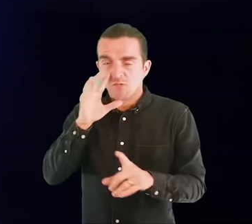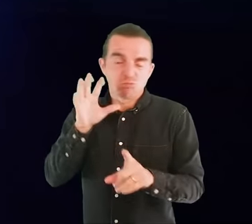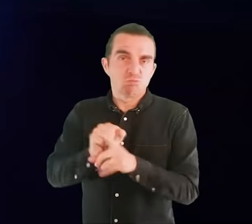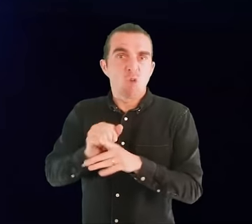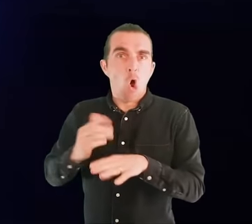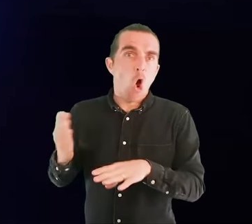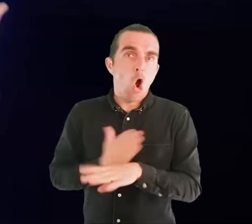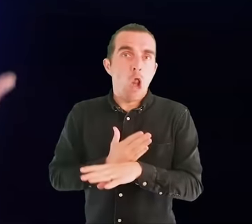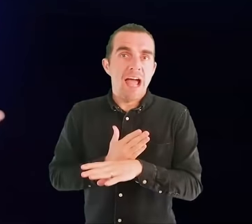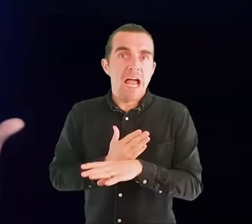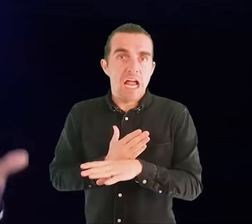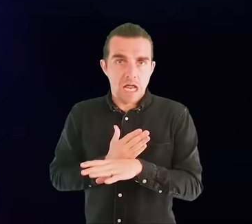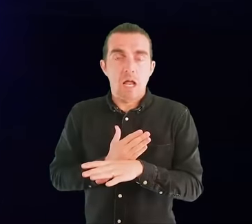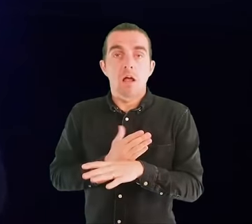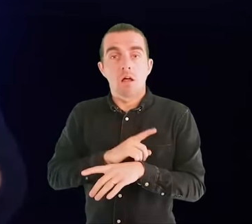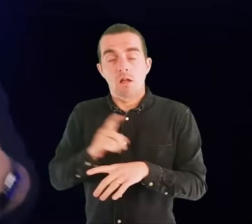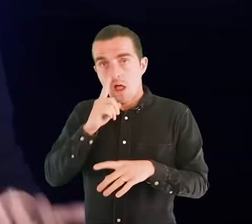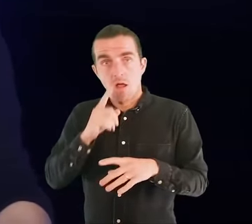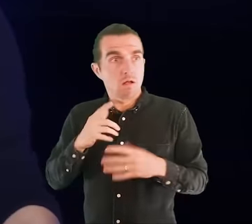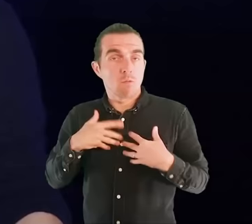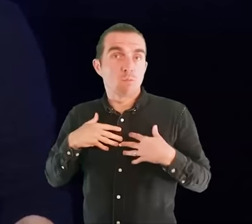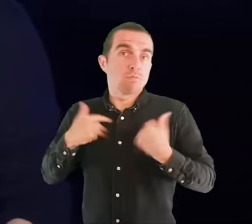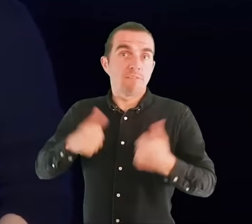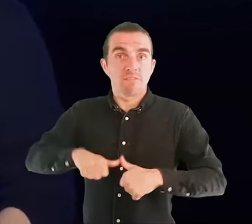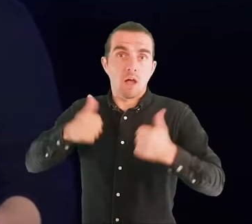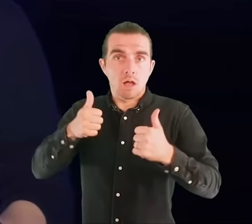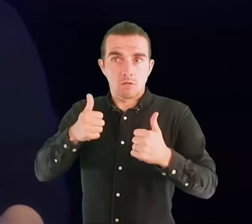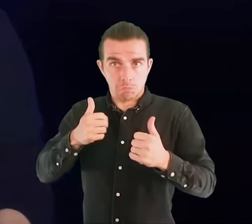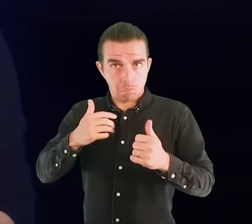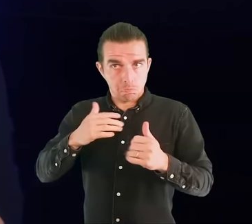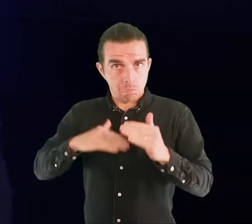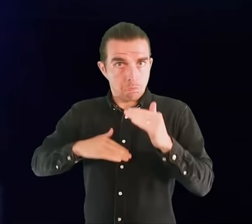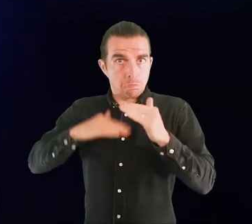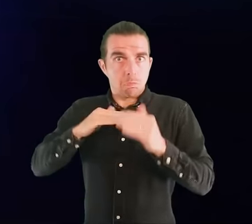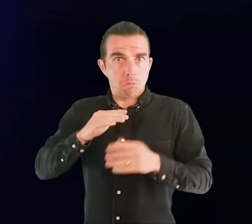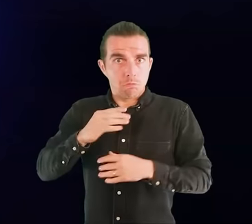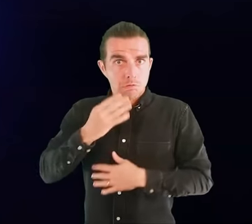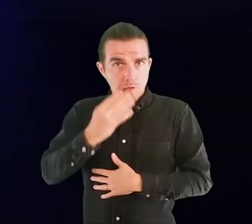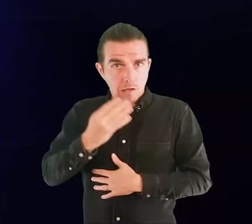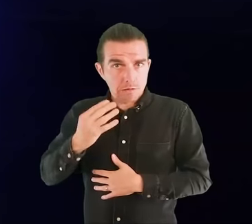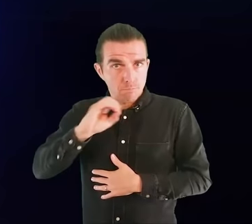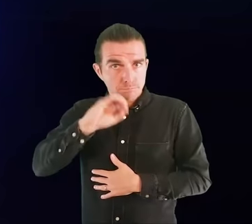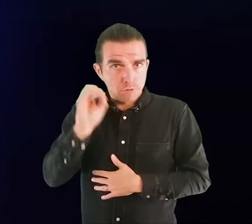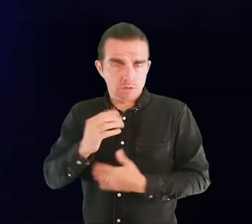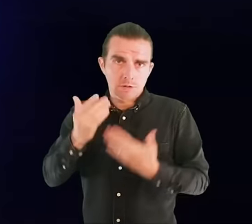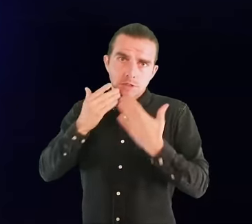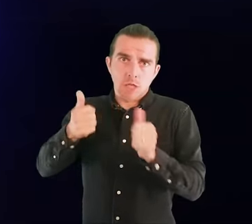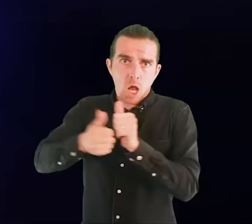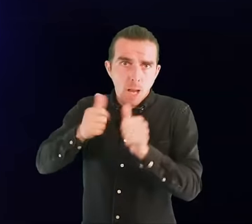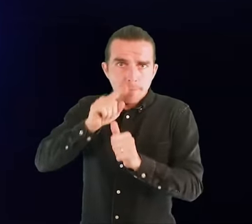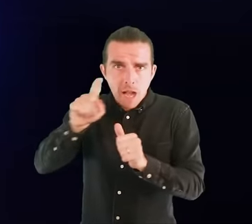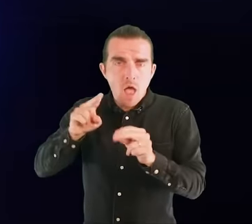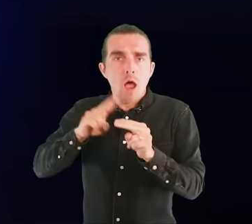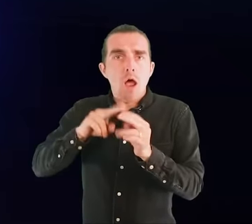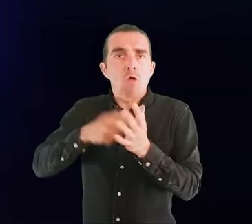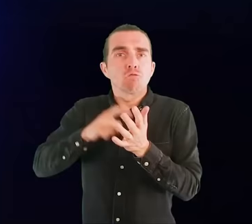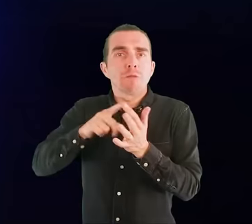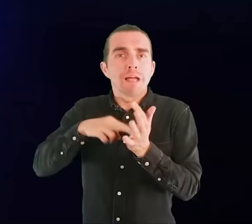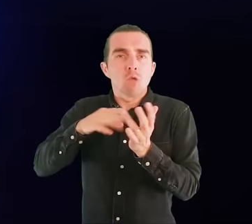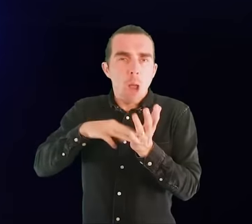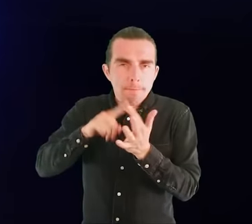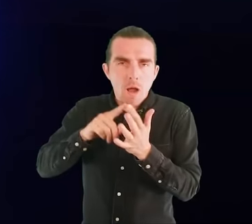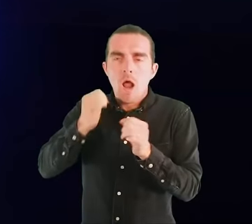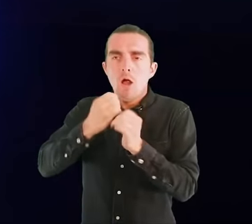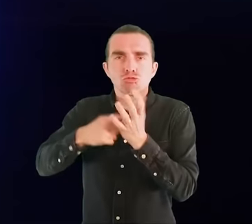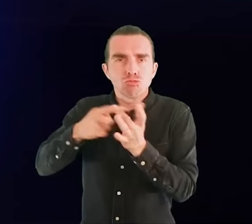even go into Elon Musk and his Neuralink, who are working on developing seamless computer brain integration, which will